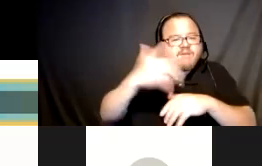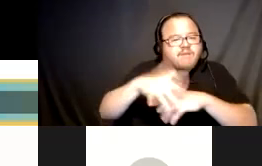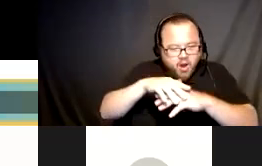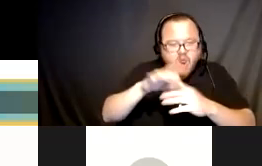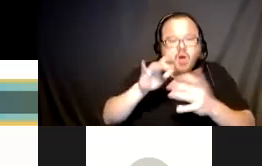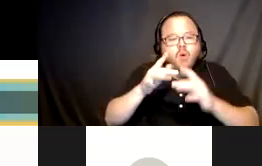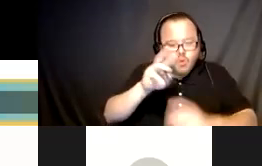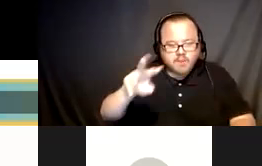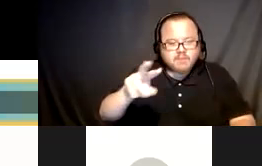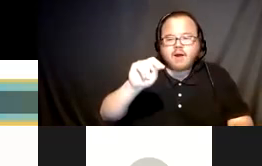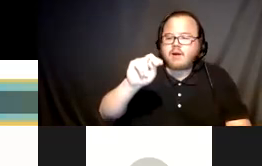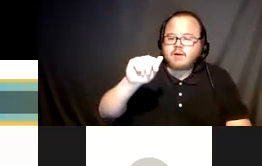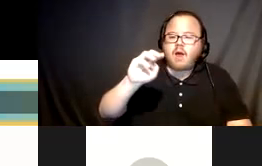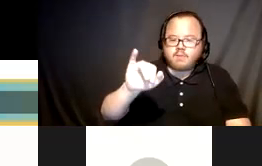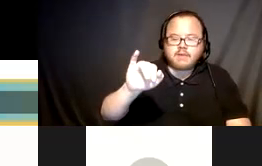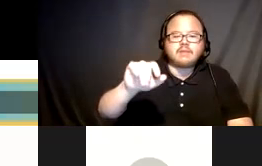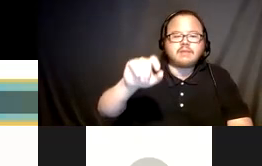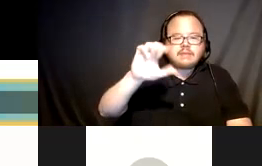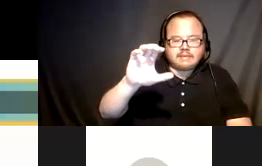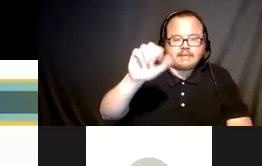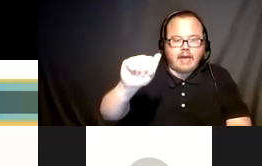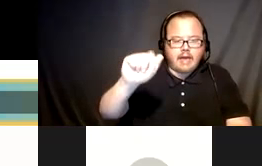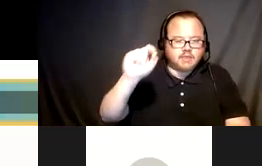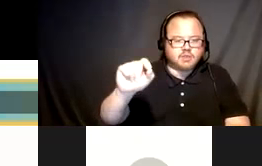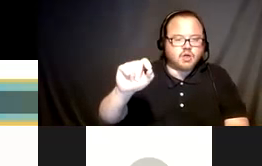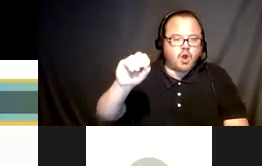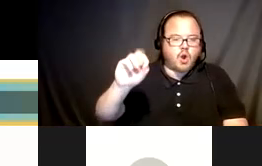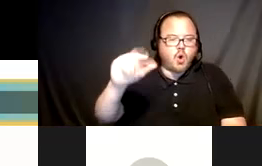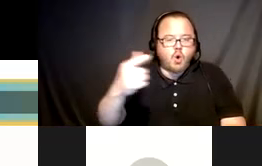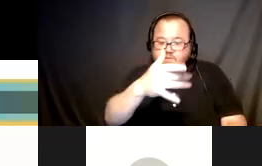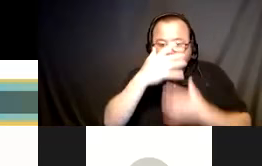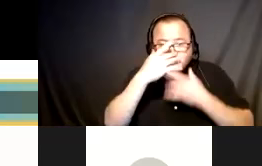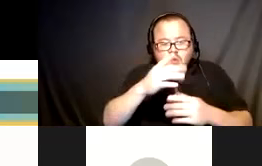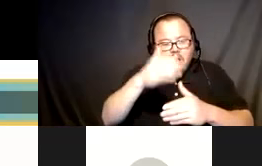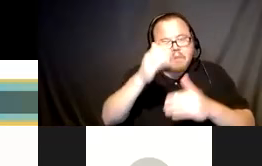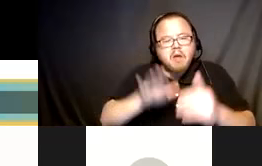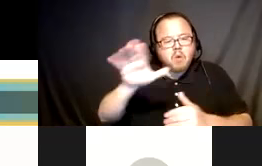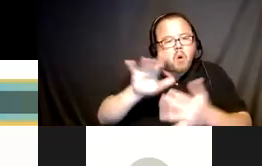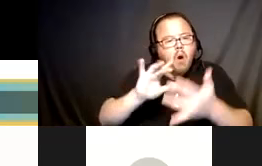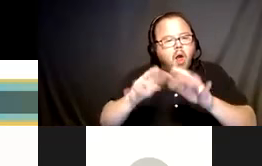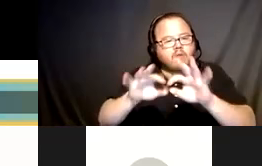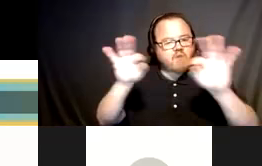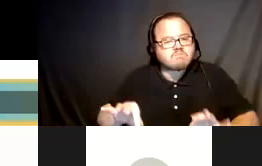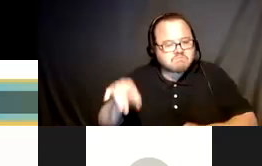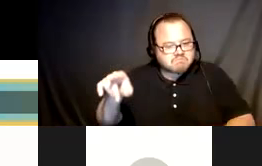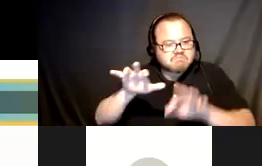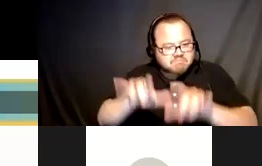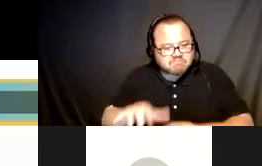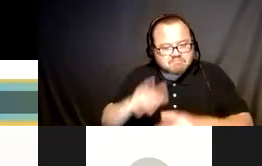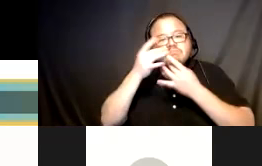It's namica.org. And if you're interested, you complete like the online form, just showing that you're